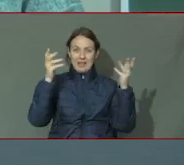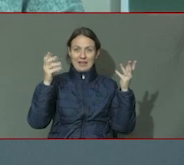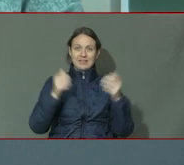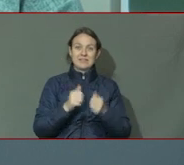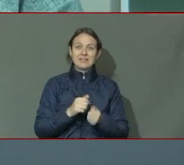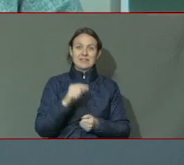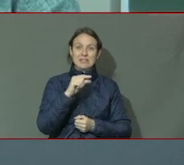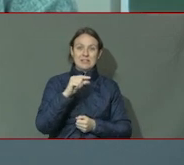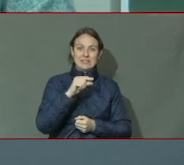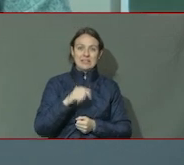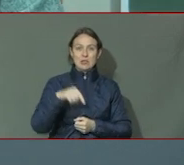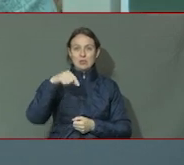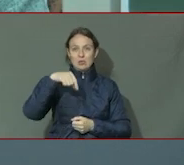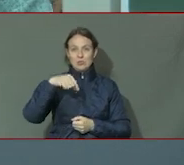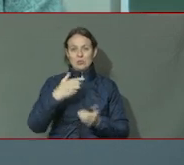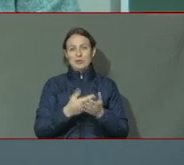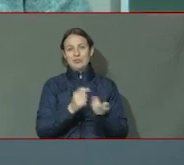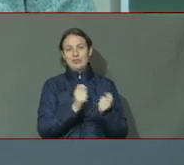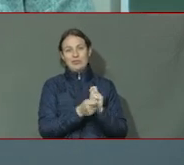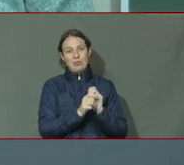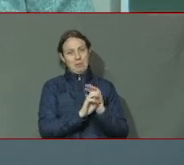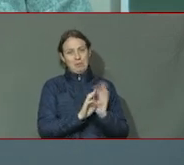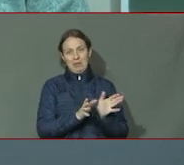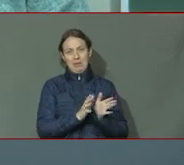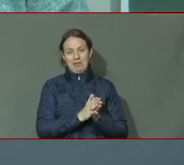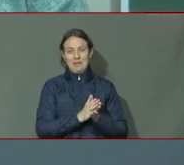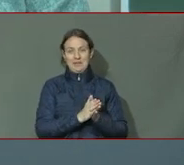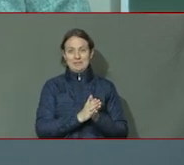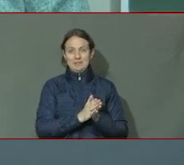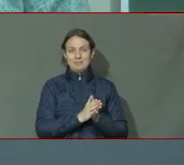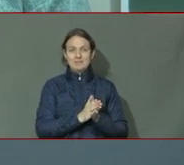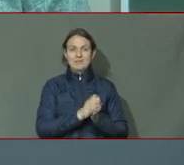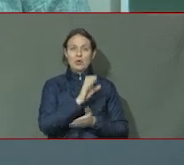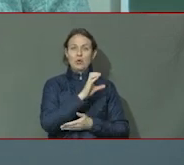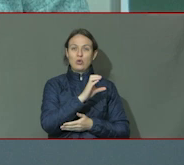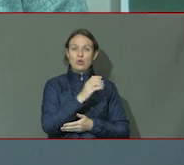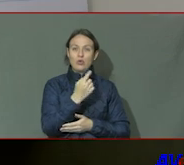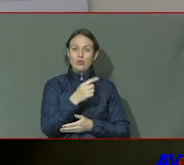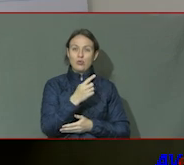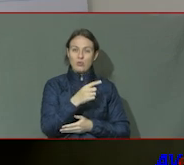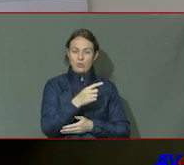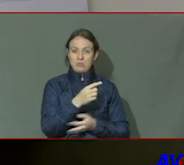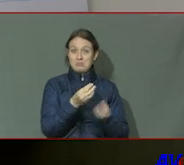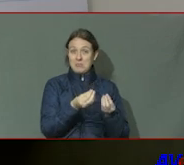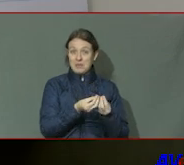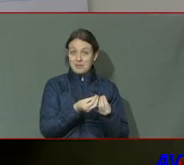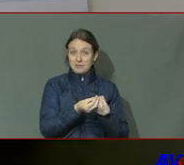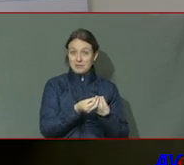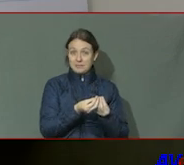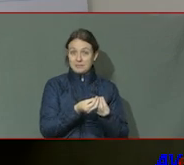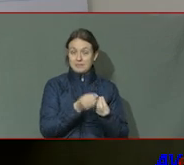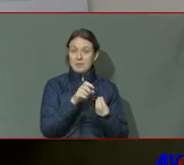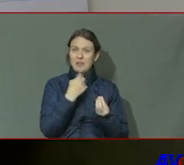G and the Q. Okay, so if you do concentration of reagents, you must say